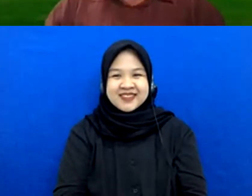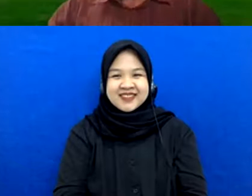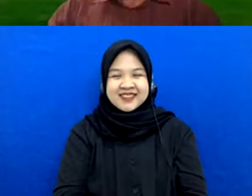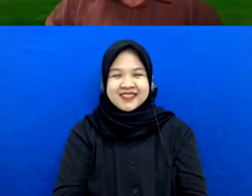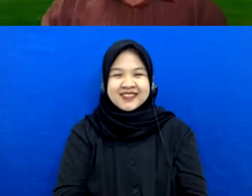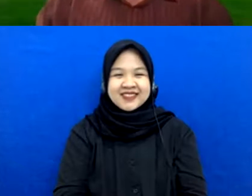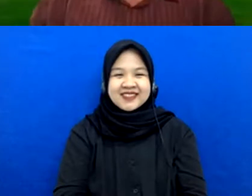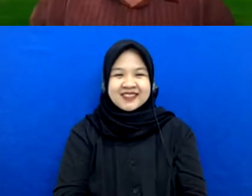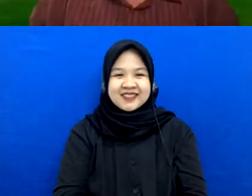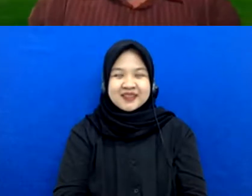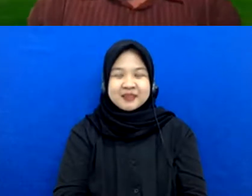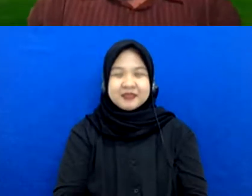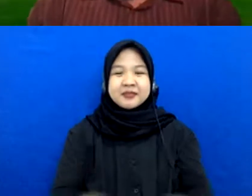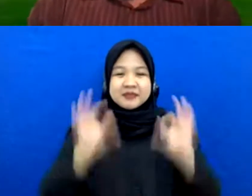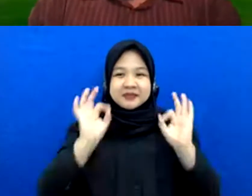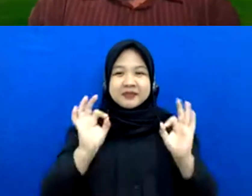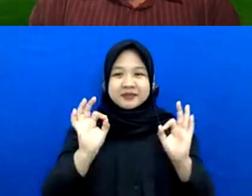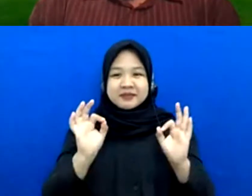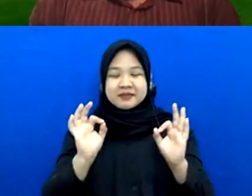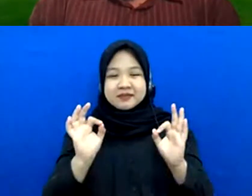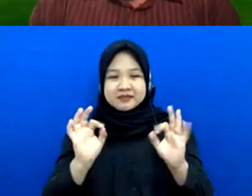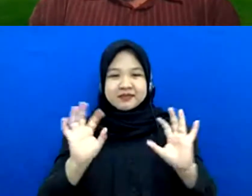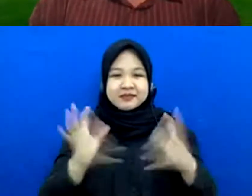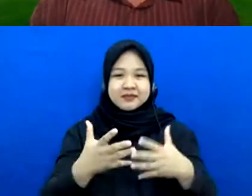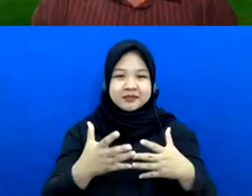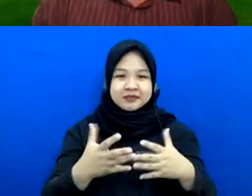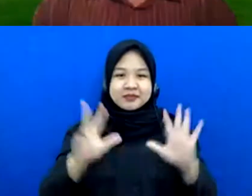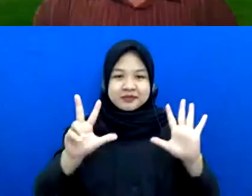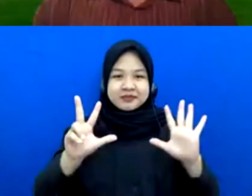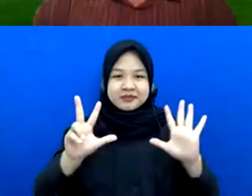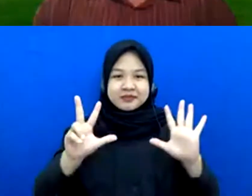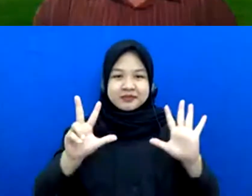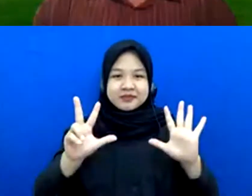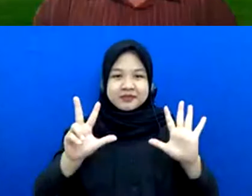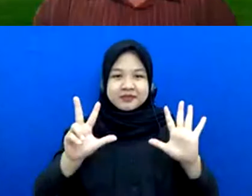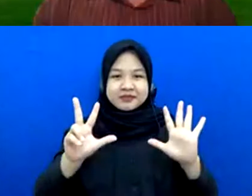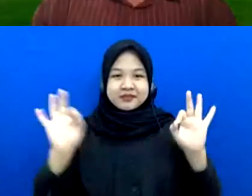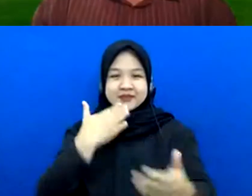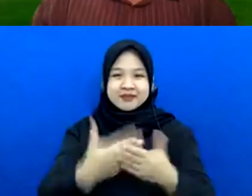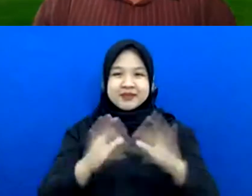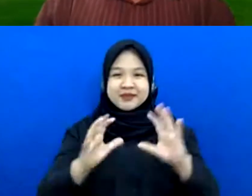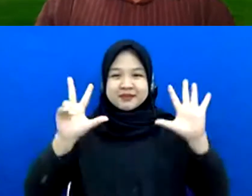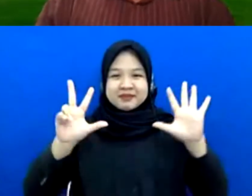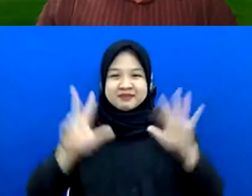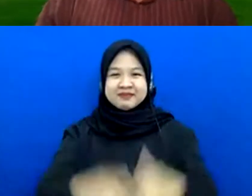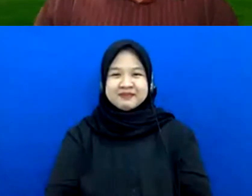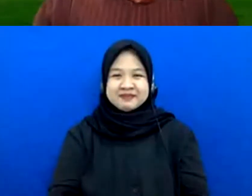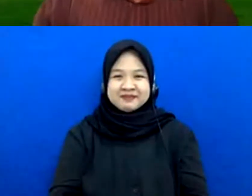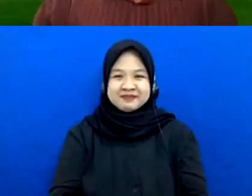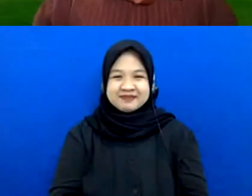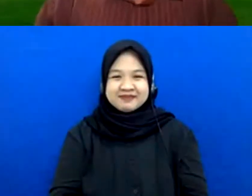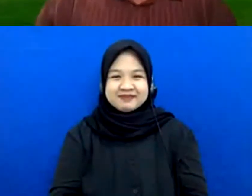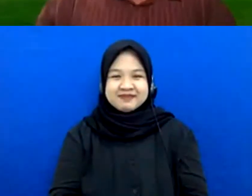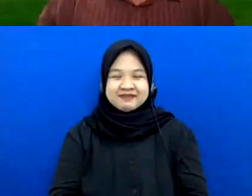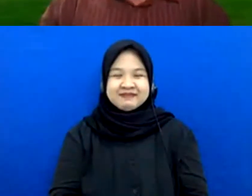Thank you, everyone. That's all from Group A. Thank you, Group 8. Please, Thank you, David.